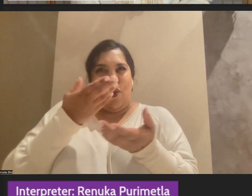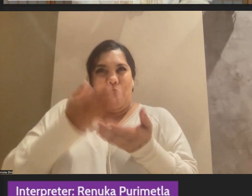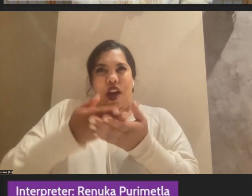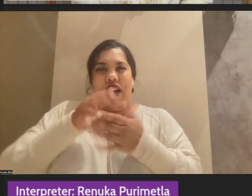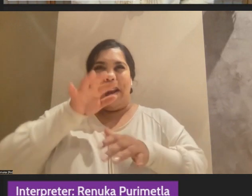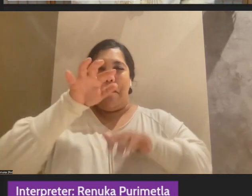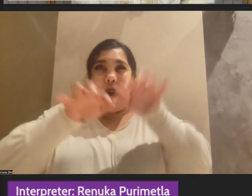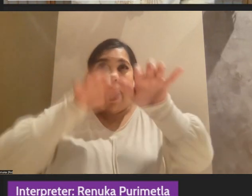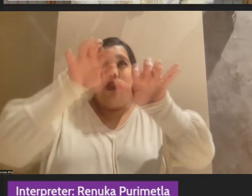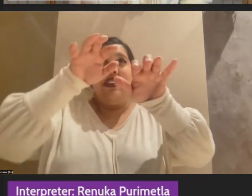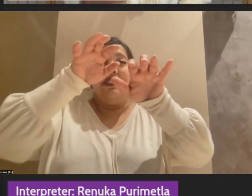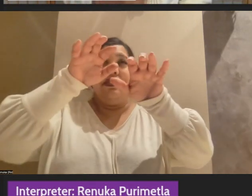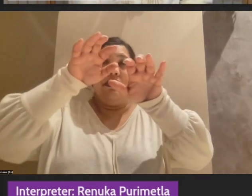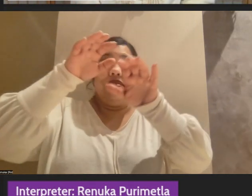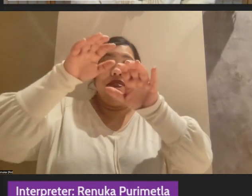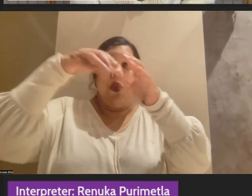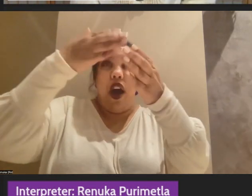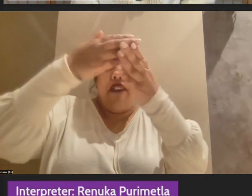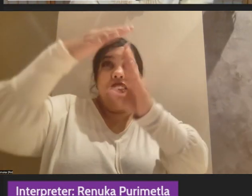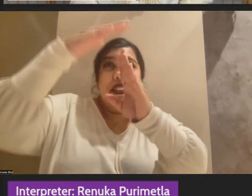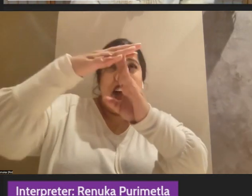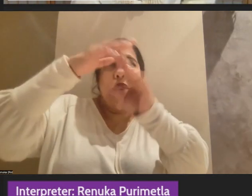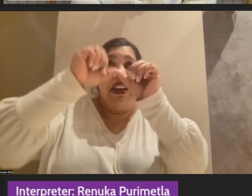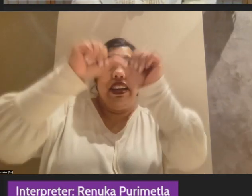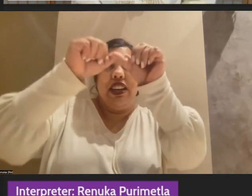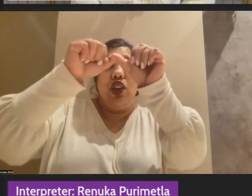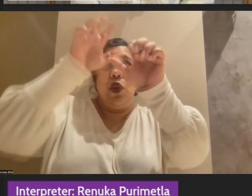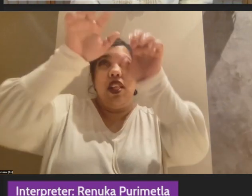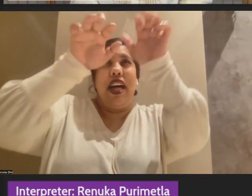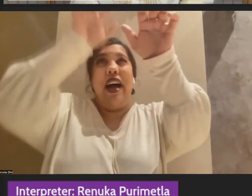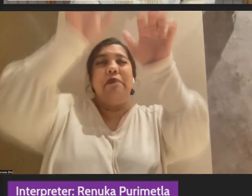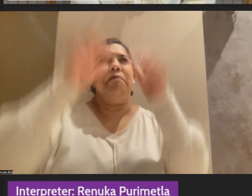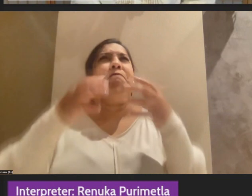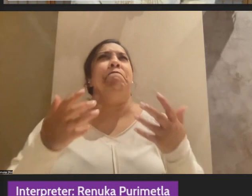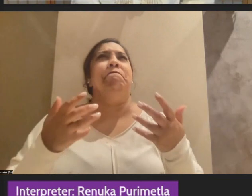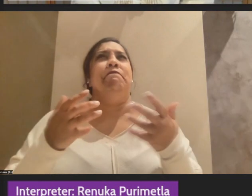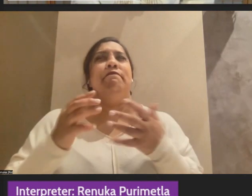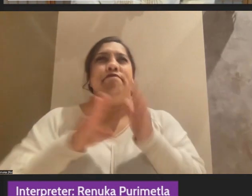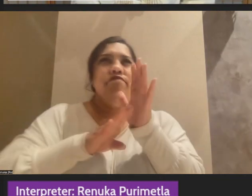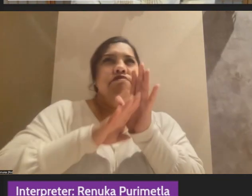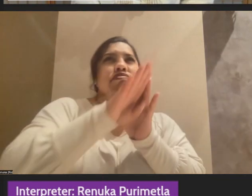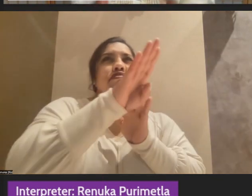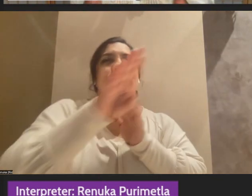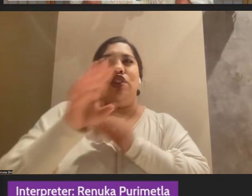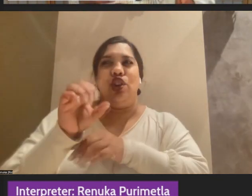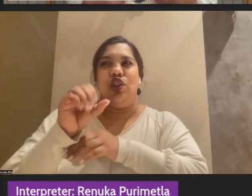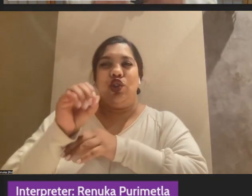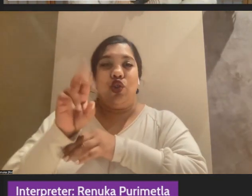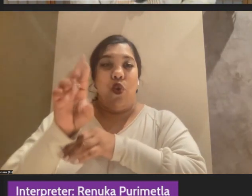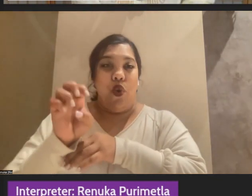Soar. Do you remember recently we talked about this idea of standing on solid air?